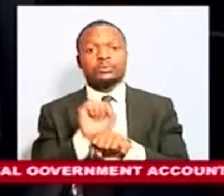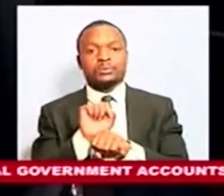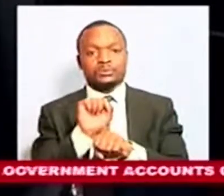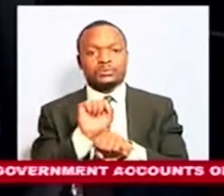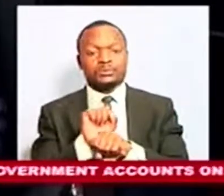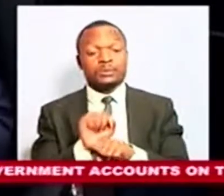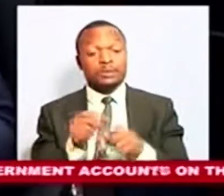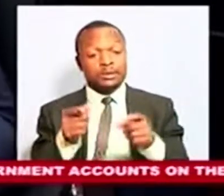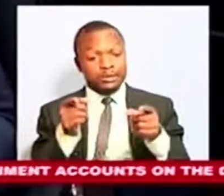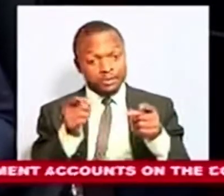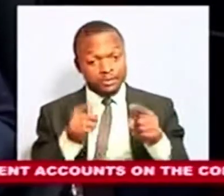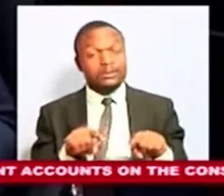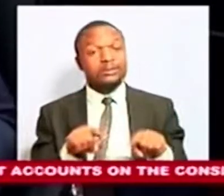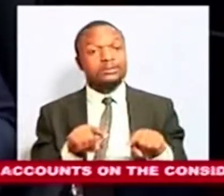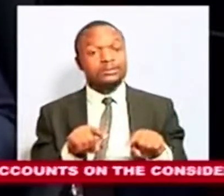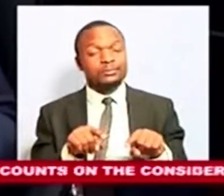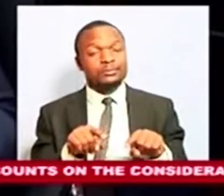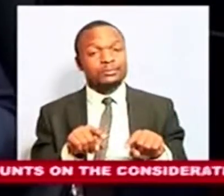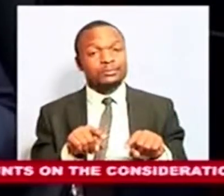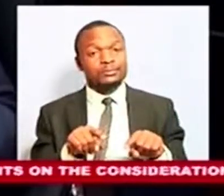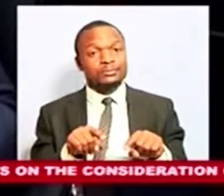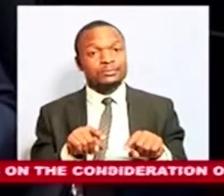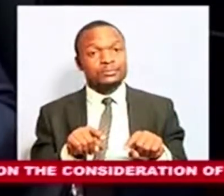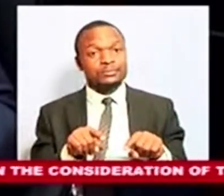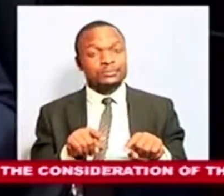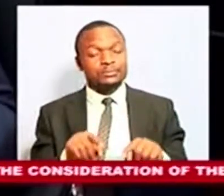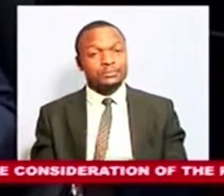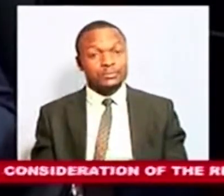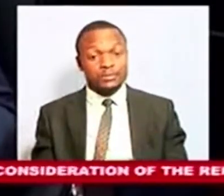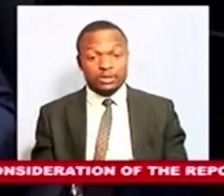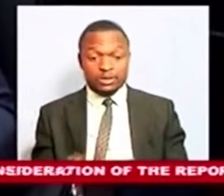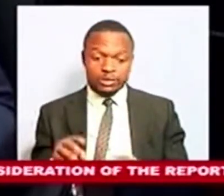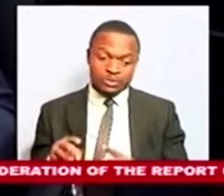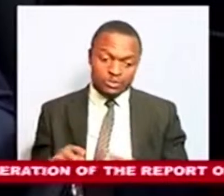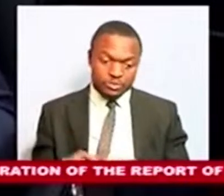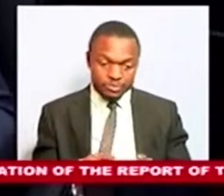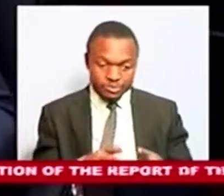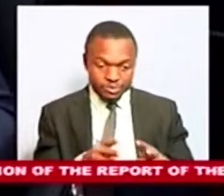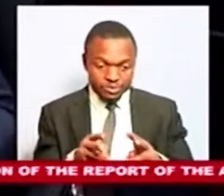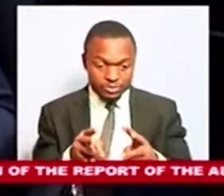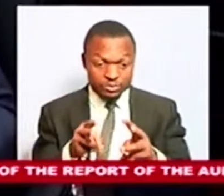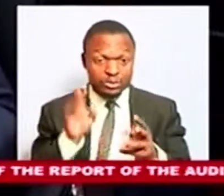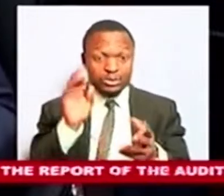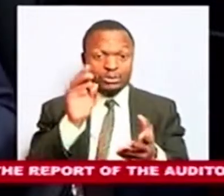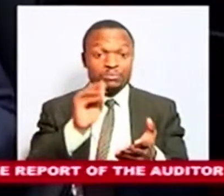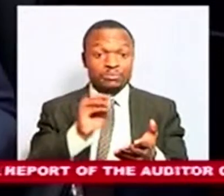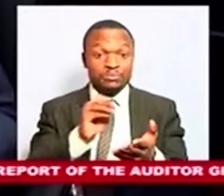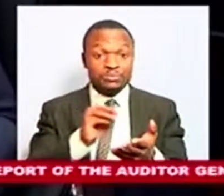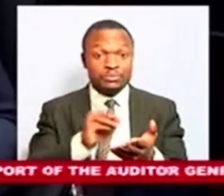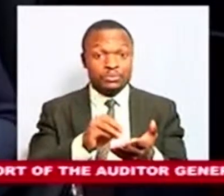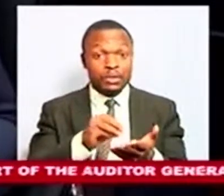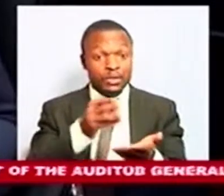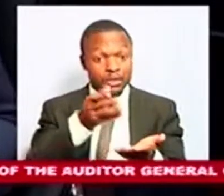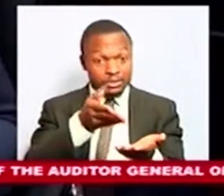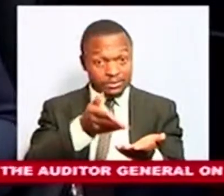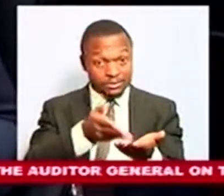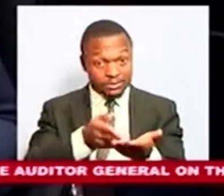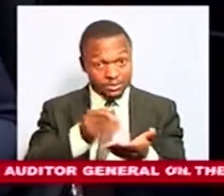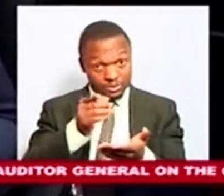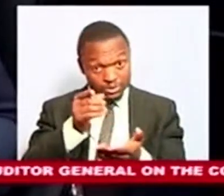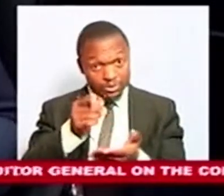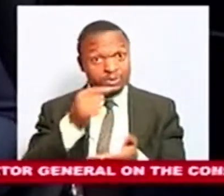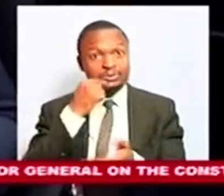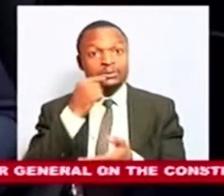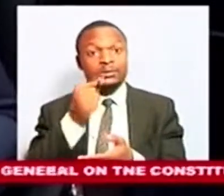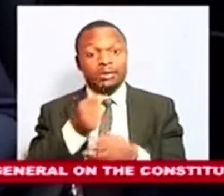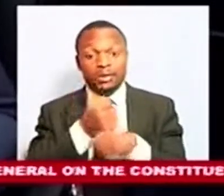Then on the remedial measures, You said